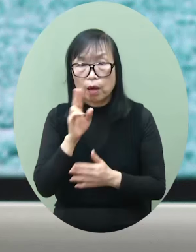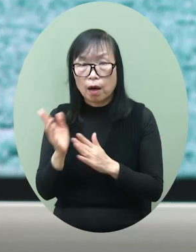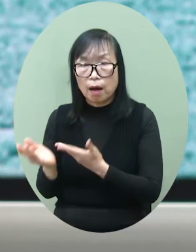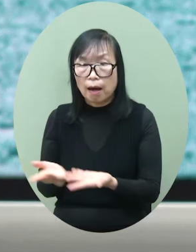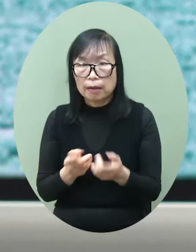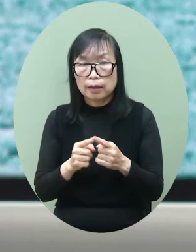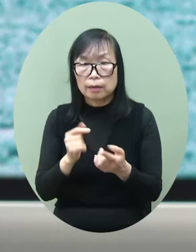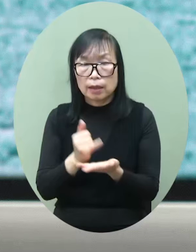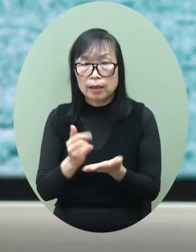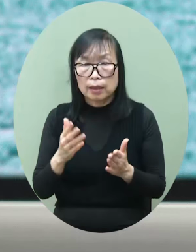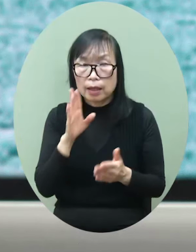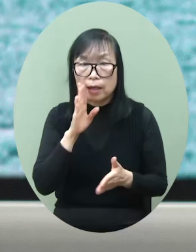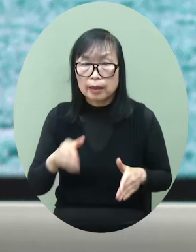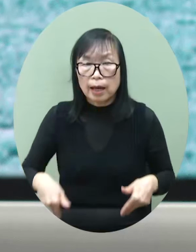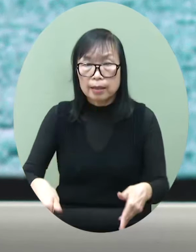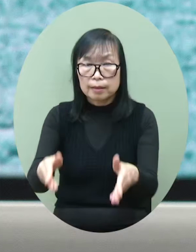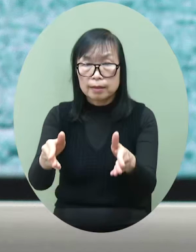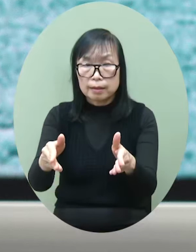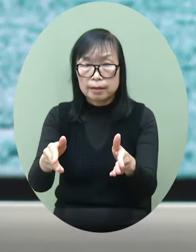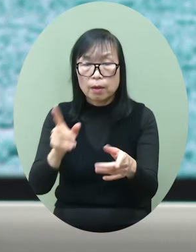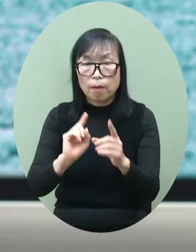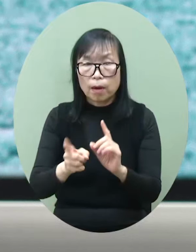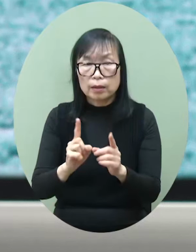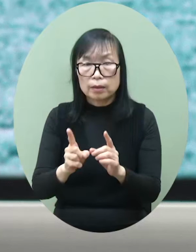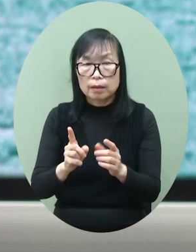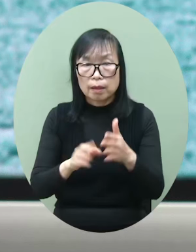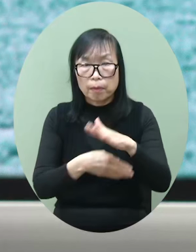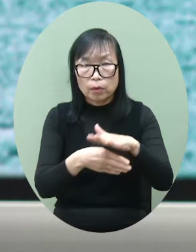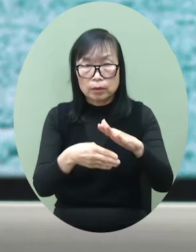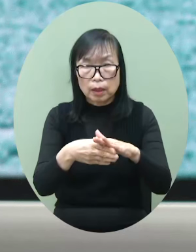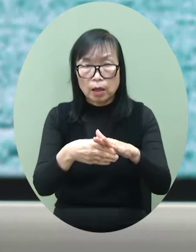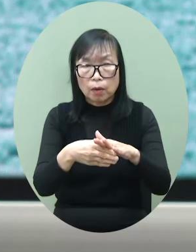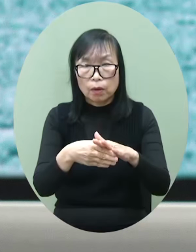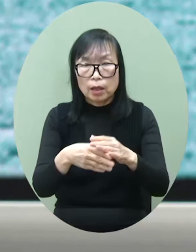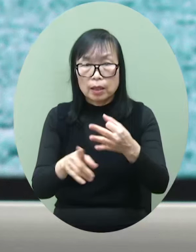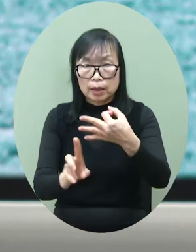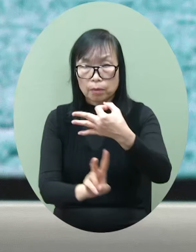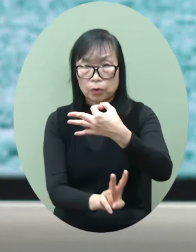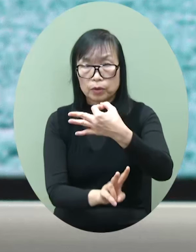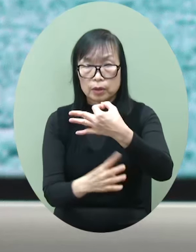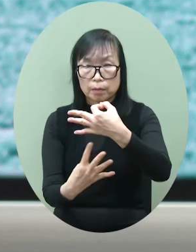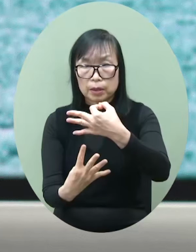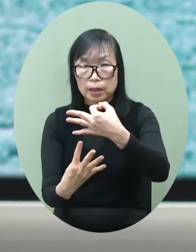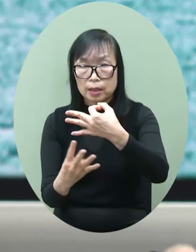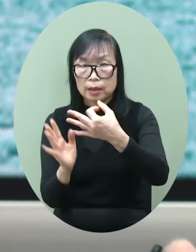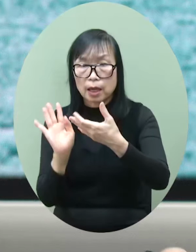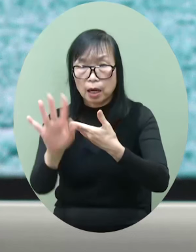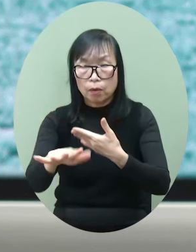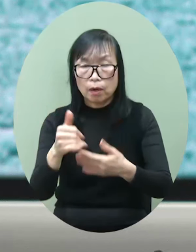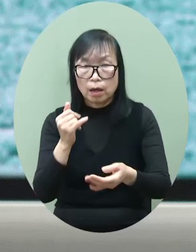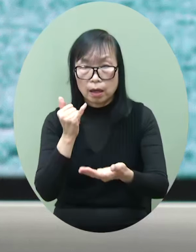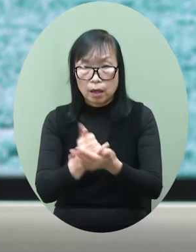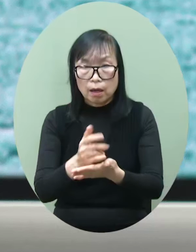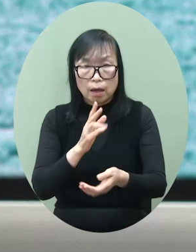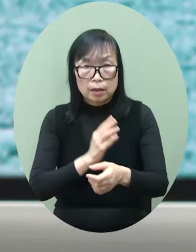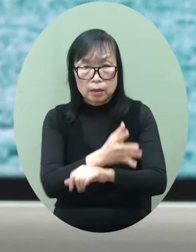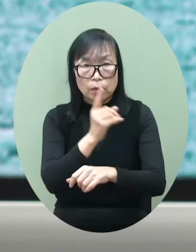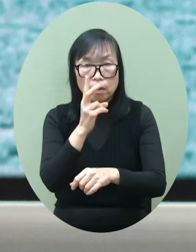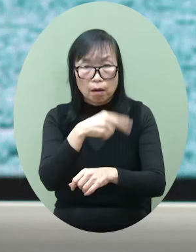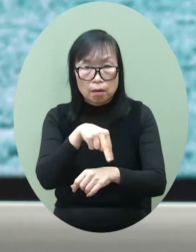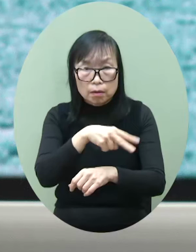since 24th of February I don't know March they are advised to be tested actually we will issue